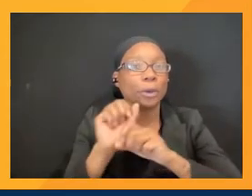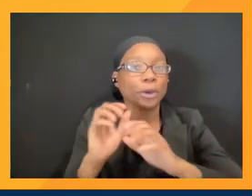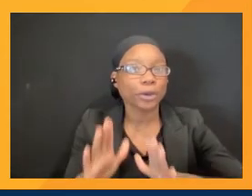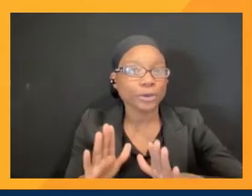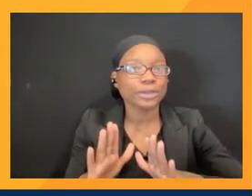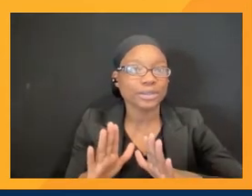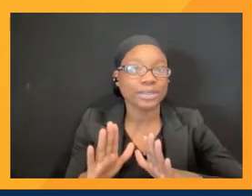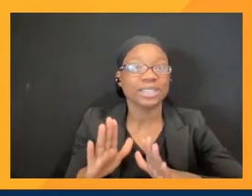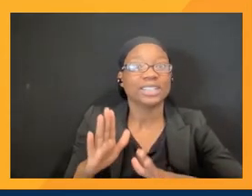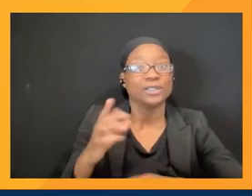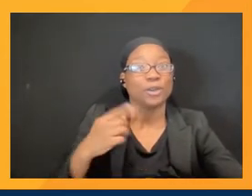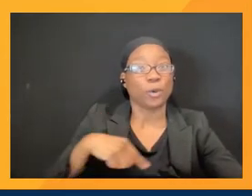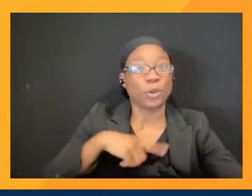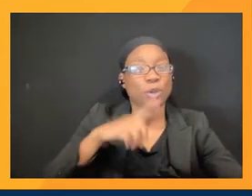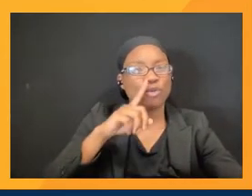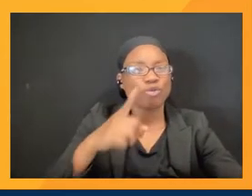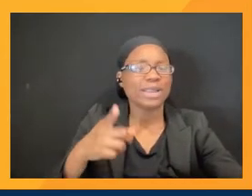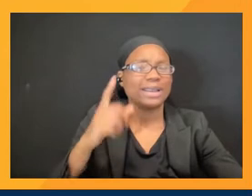Yeah, so